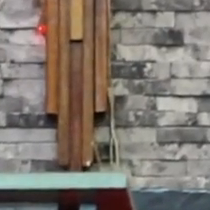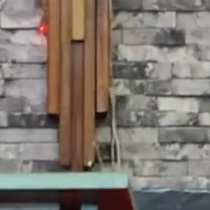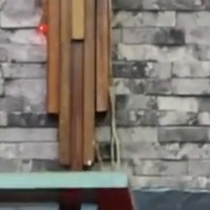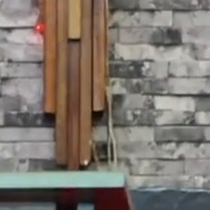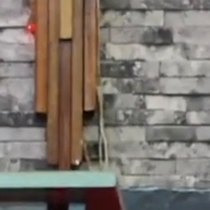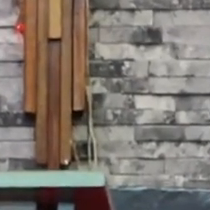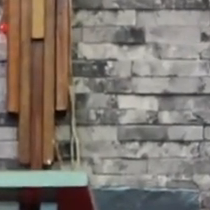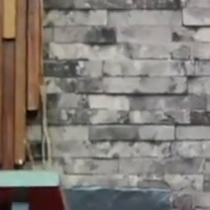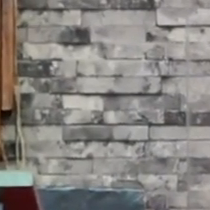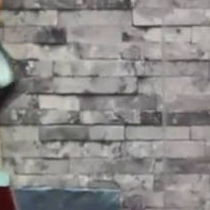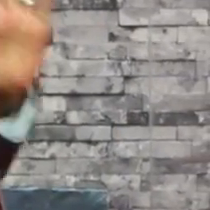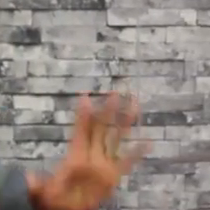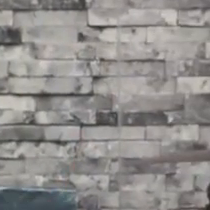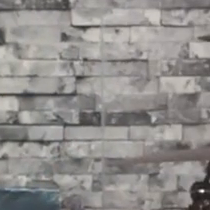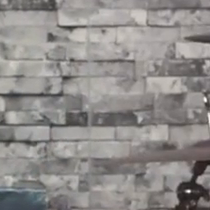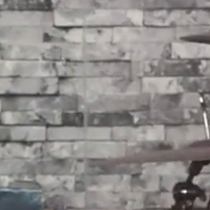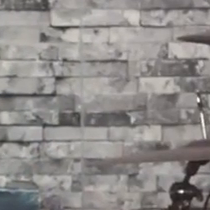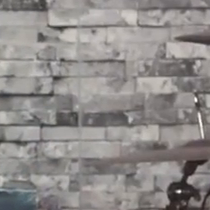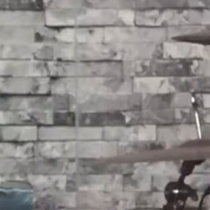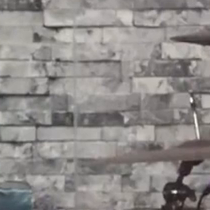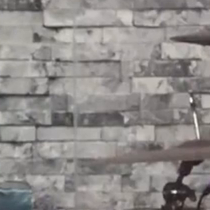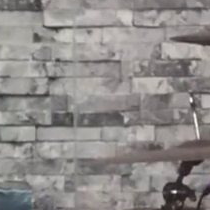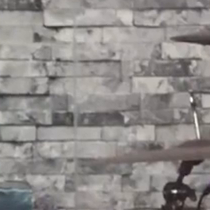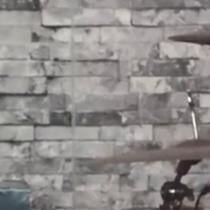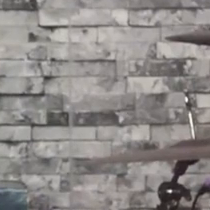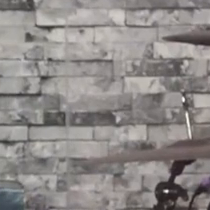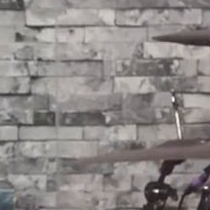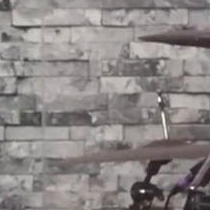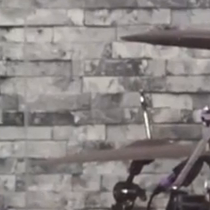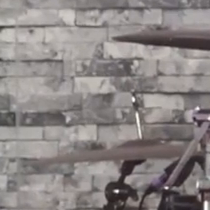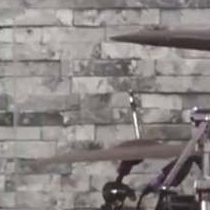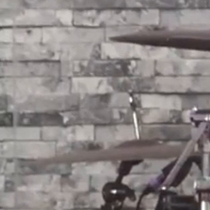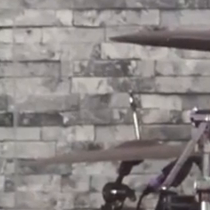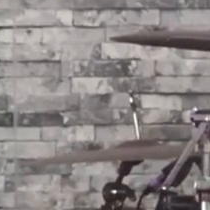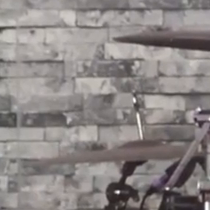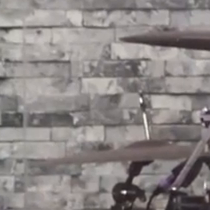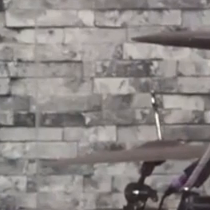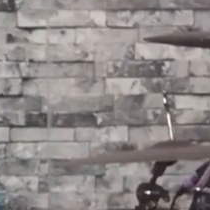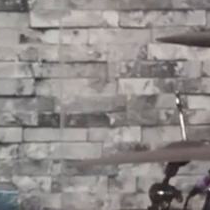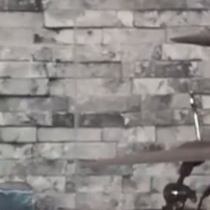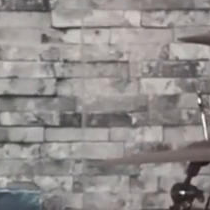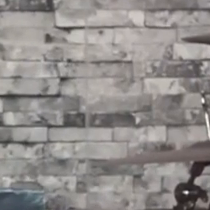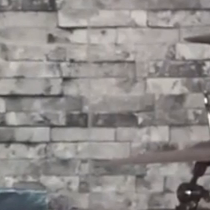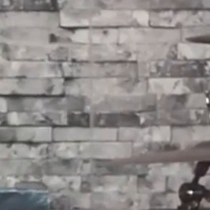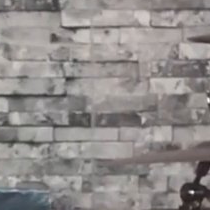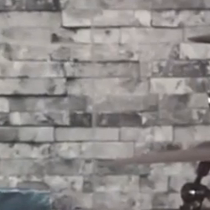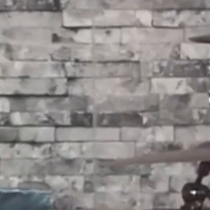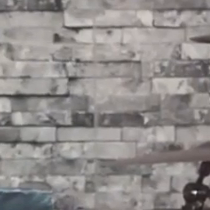I have a life to live. I'm going to let it go. I'm going to bury it. Because the Lord says it has to